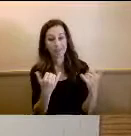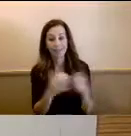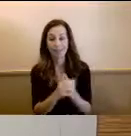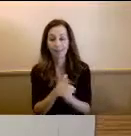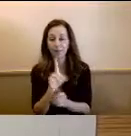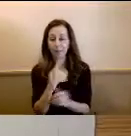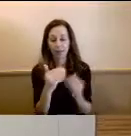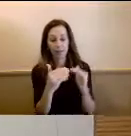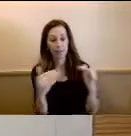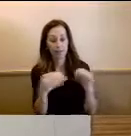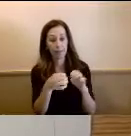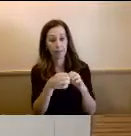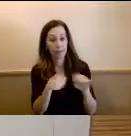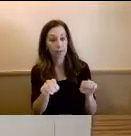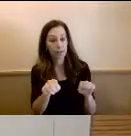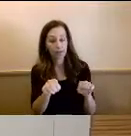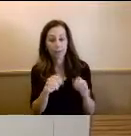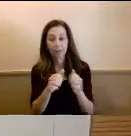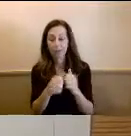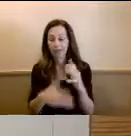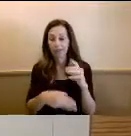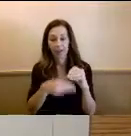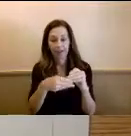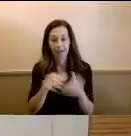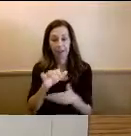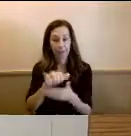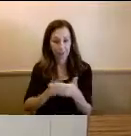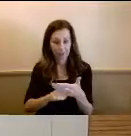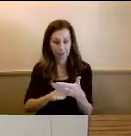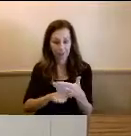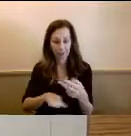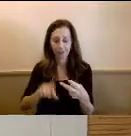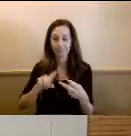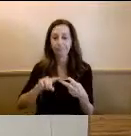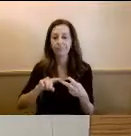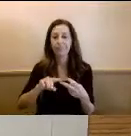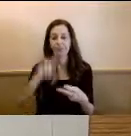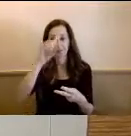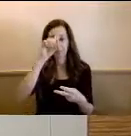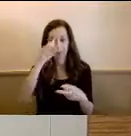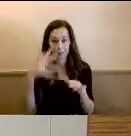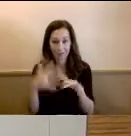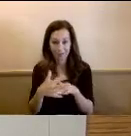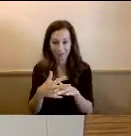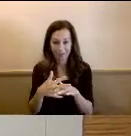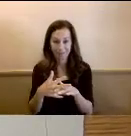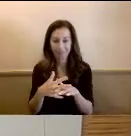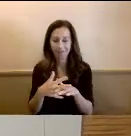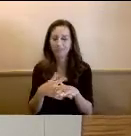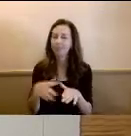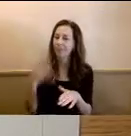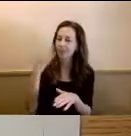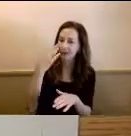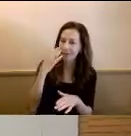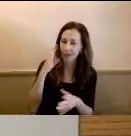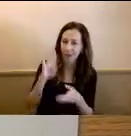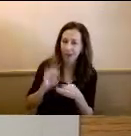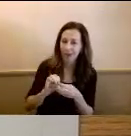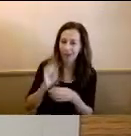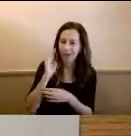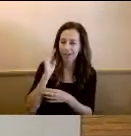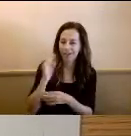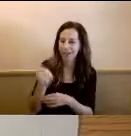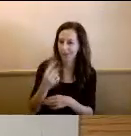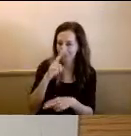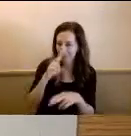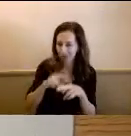going to do the one-step equations involving adding or subtracting. Then we'll have a mind break, which I know Addie will have